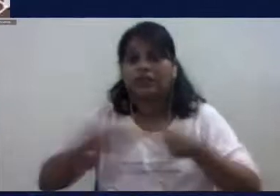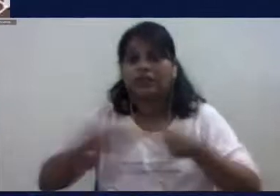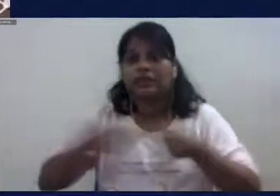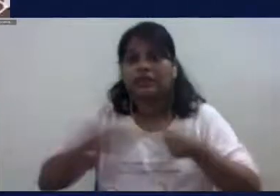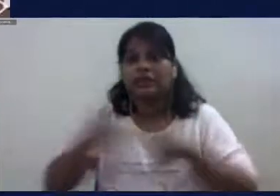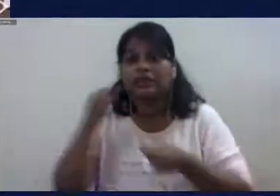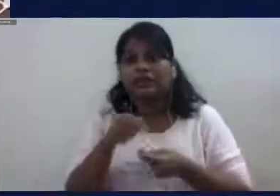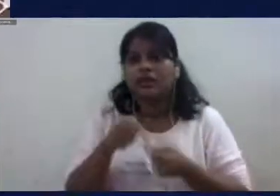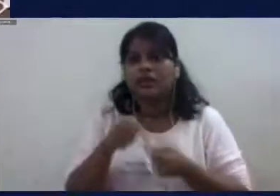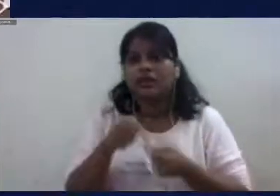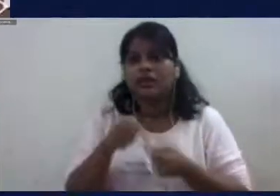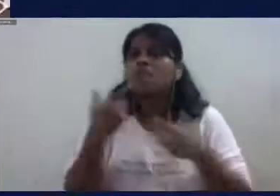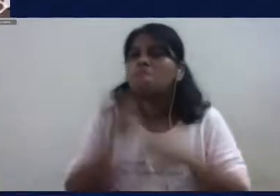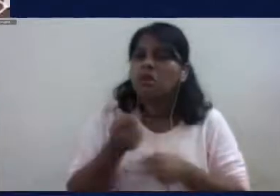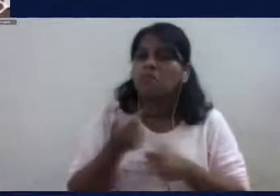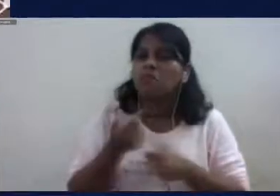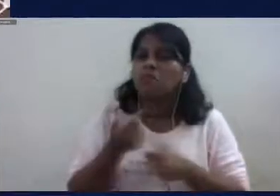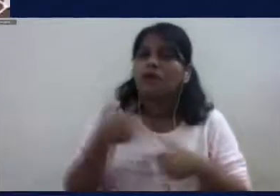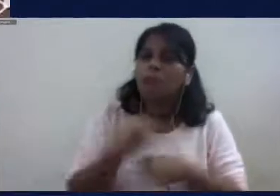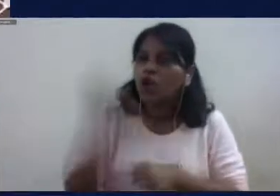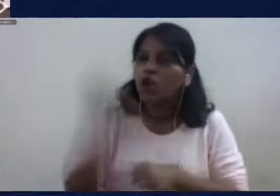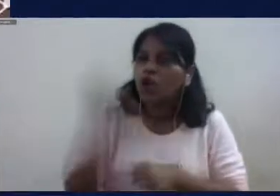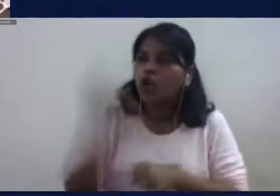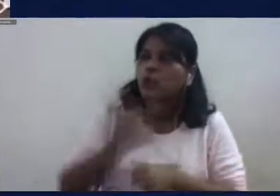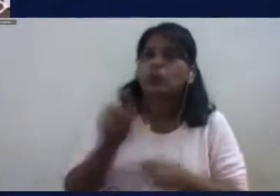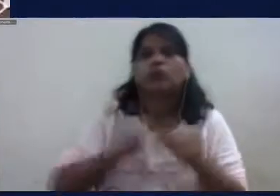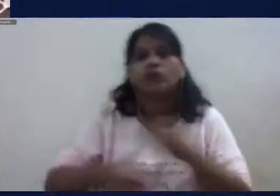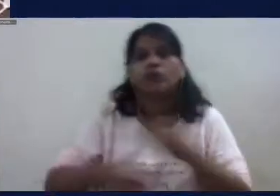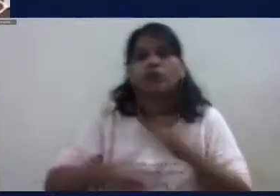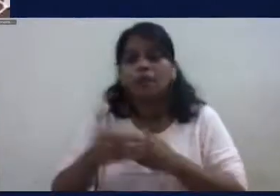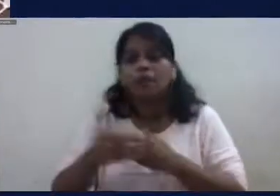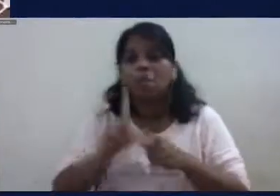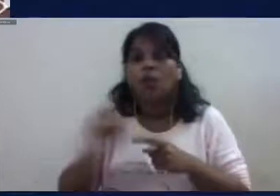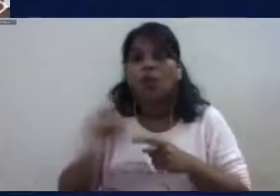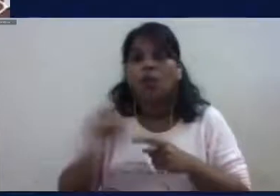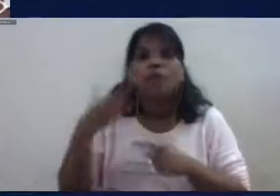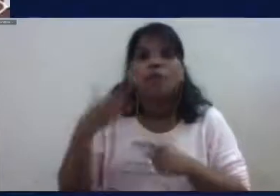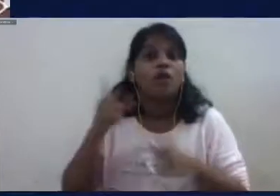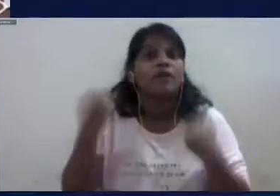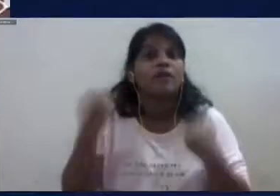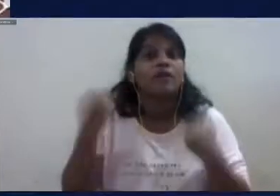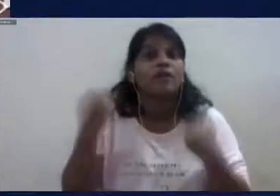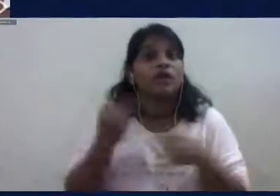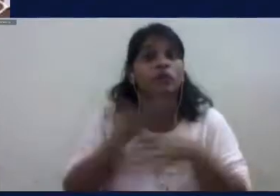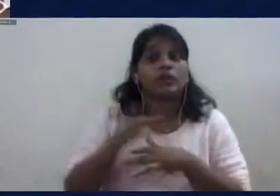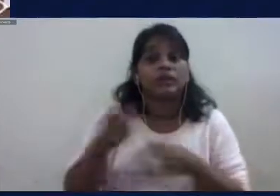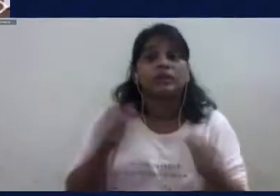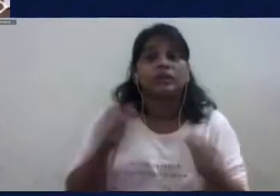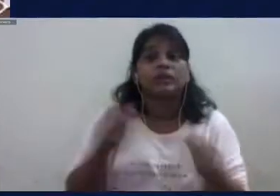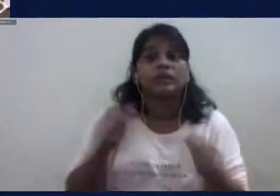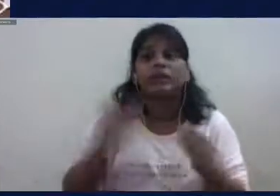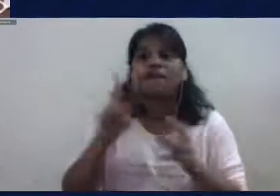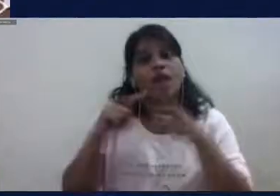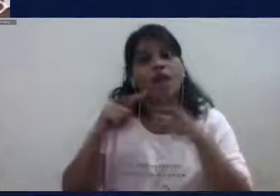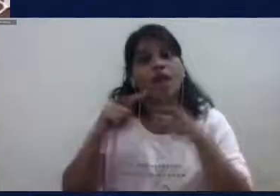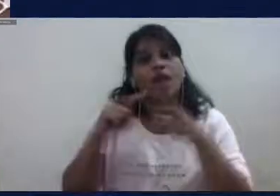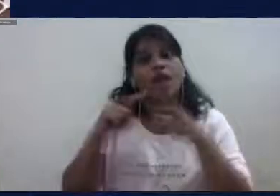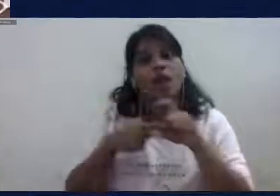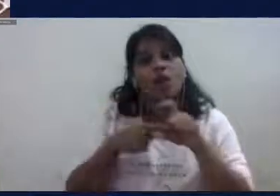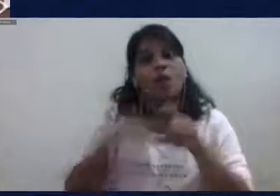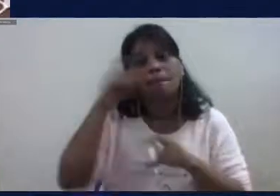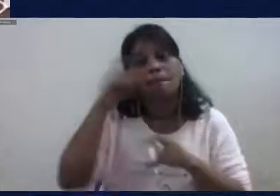Because they make money by making new stuff. But the point that they were trying to say is that we stand for a certain value.